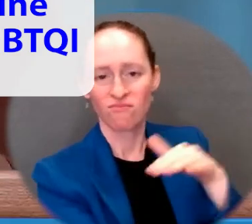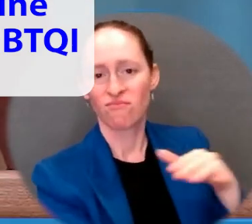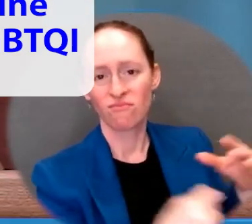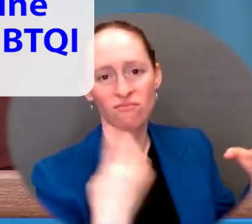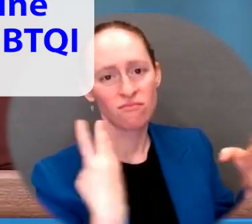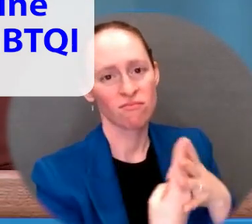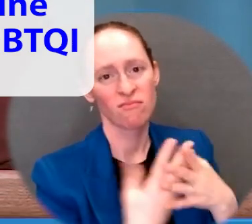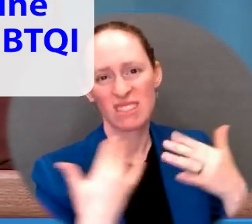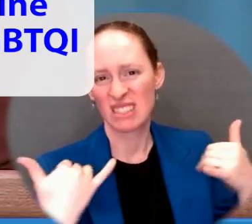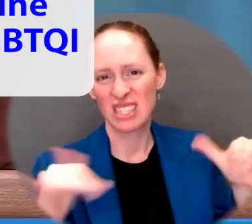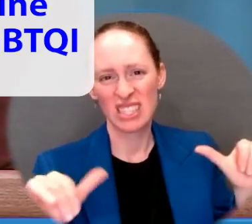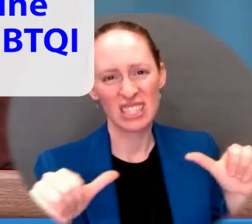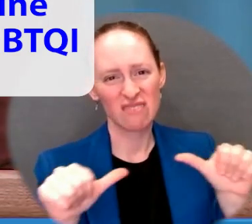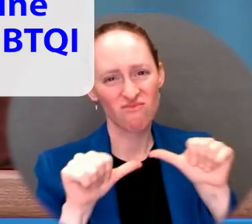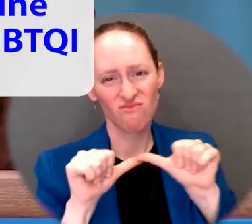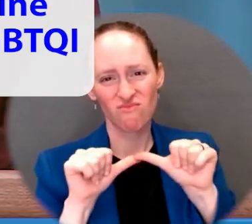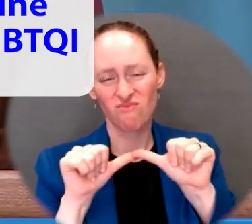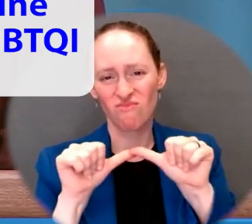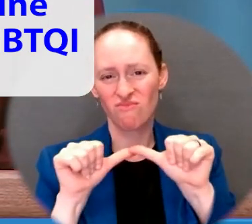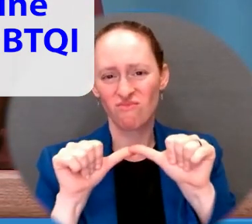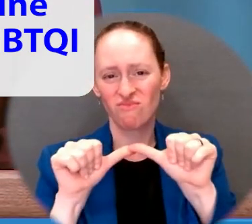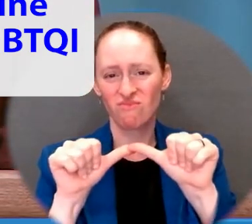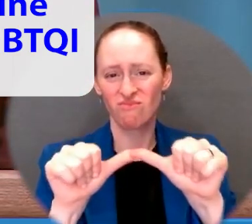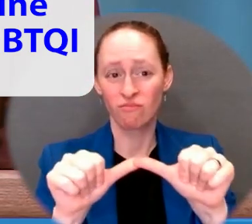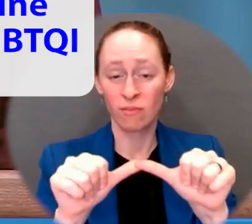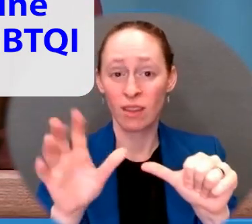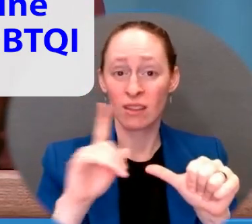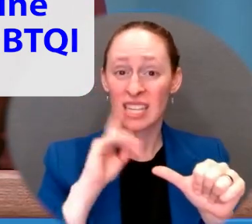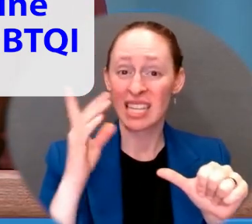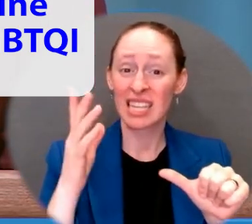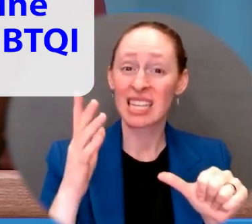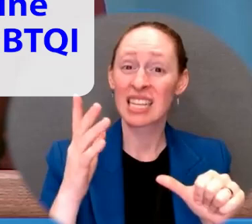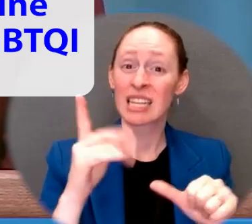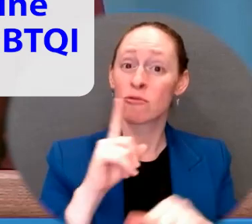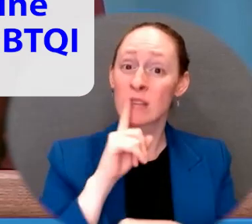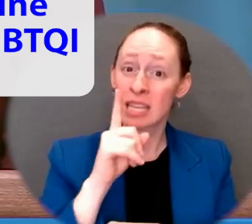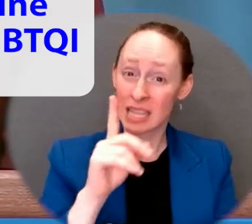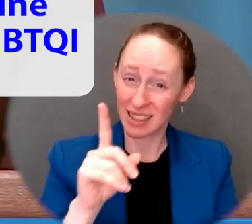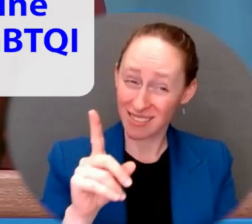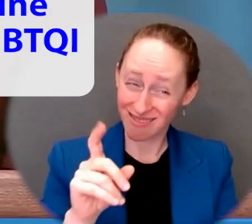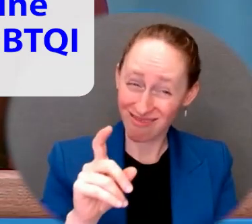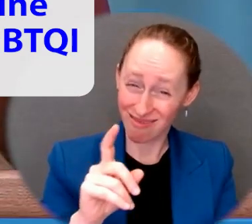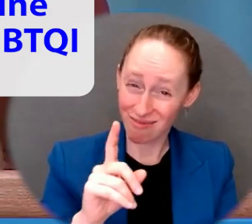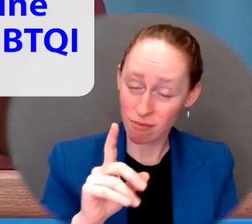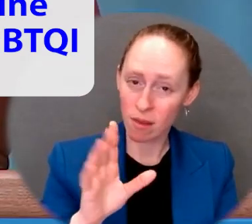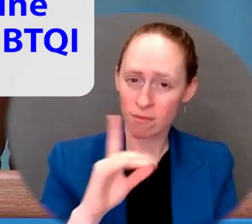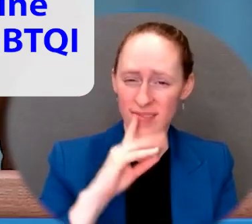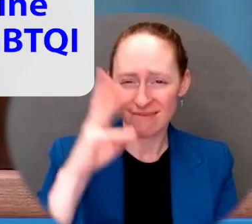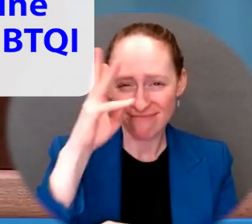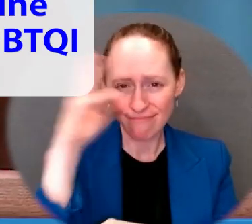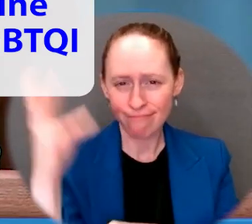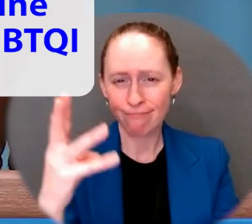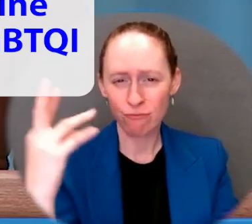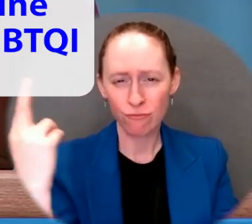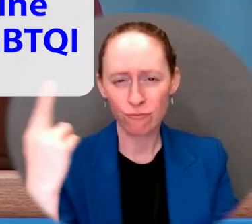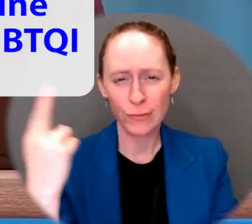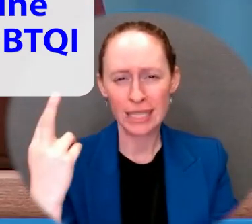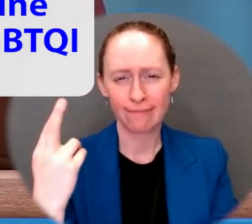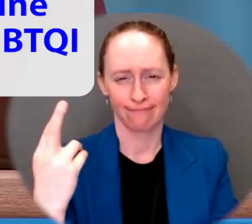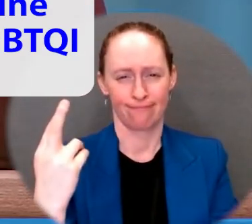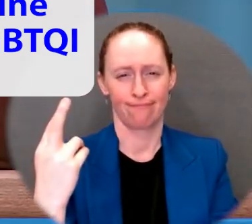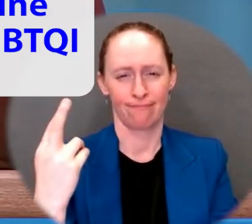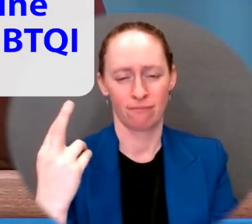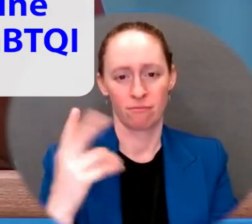Unfortunately, the choice became to either bring Brittney home or no one. As the president said this morning,